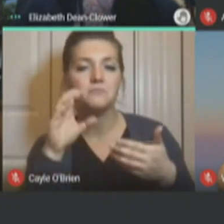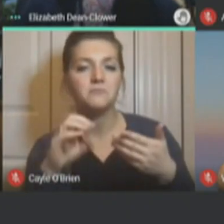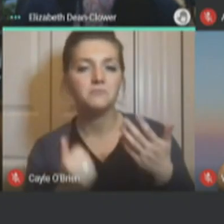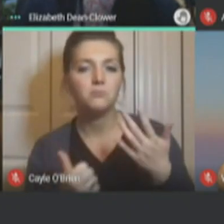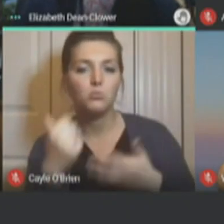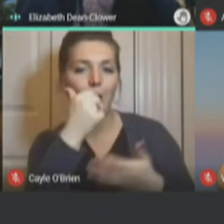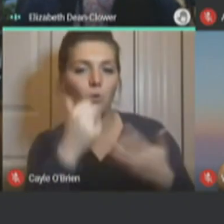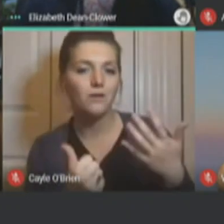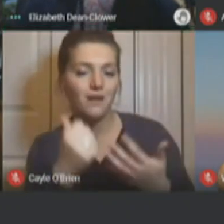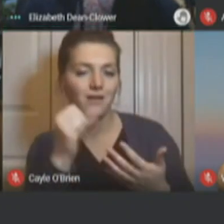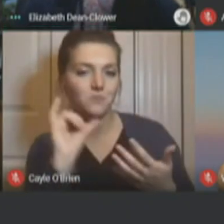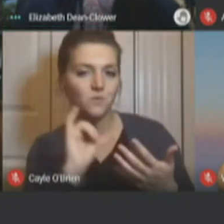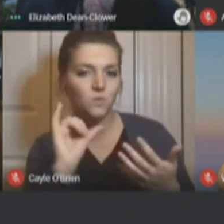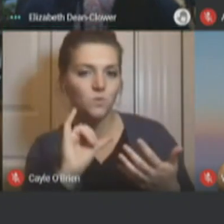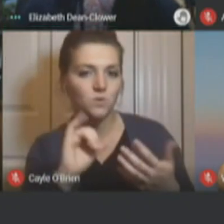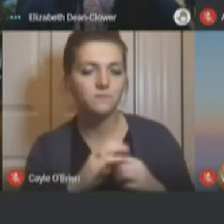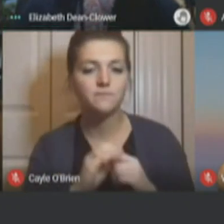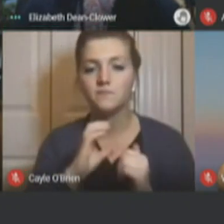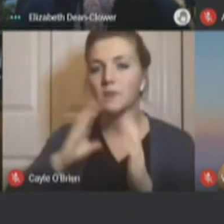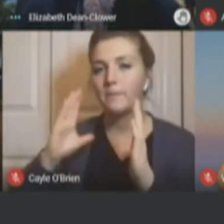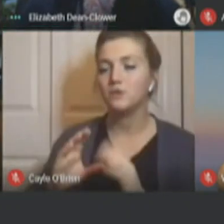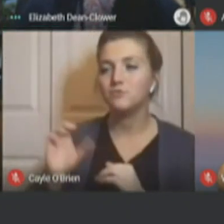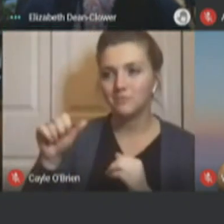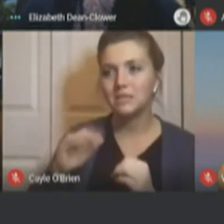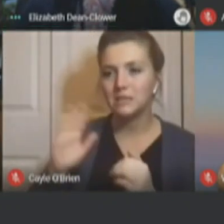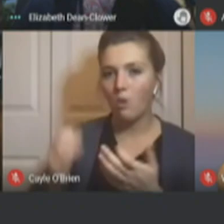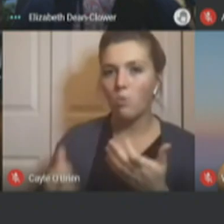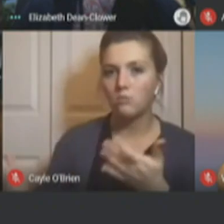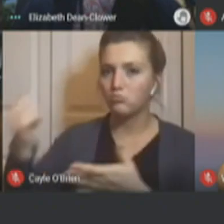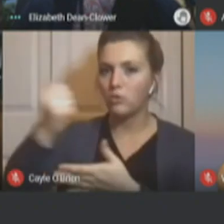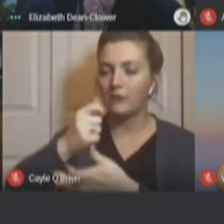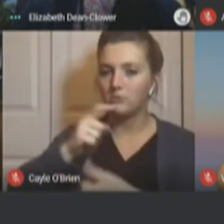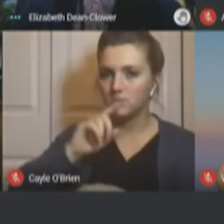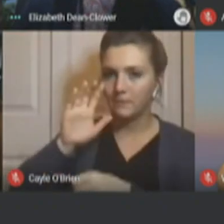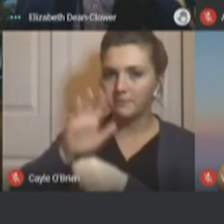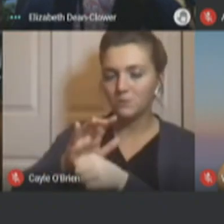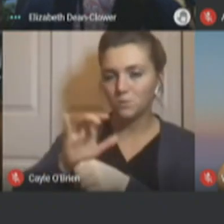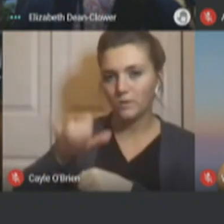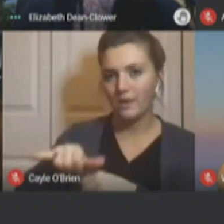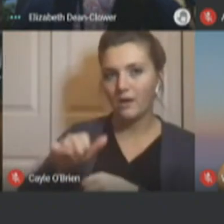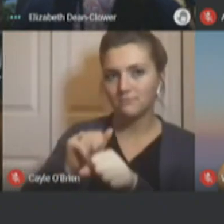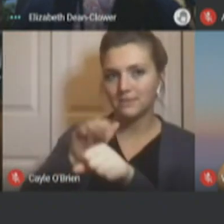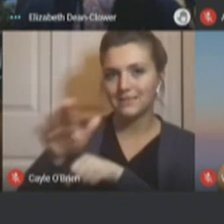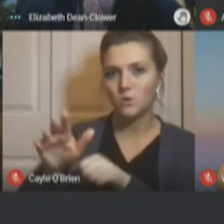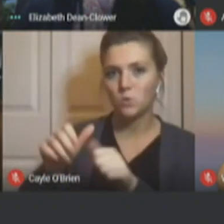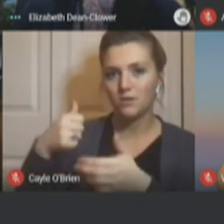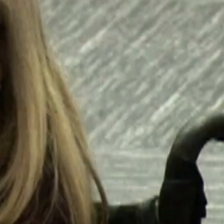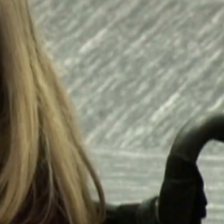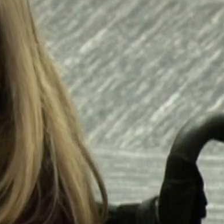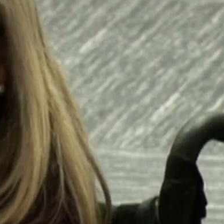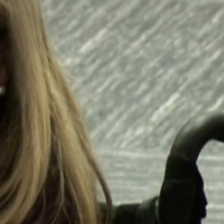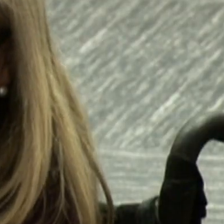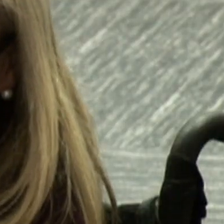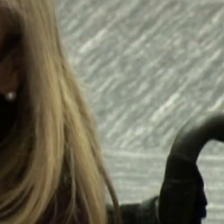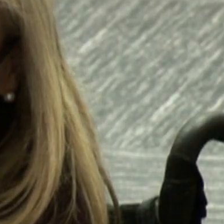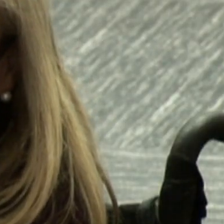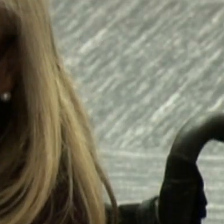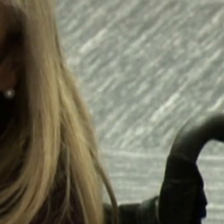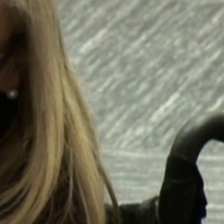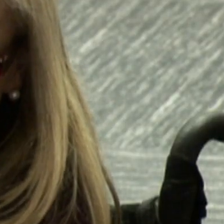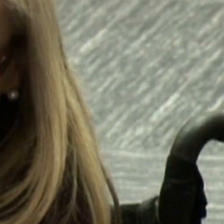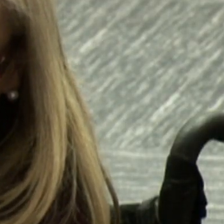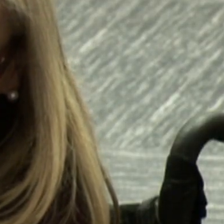But Yes, I will make that a priority, Elizabeth. I will commit to that. And Sarah is on the call. Again, I'm going to lean on